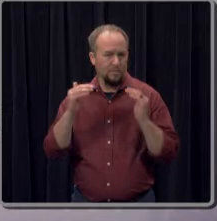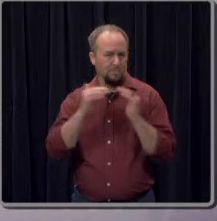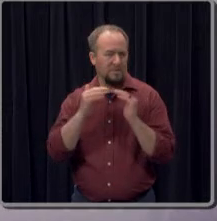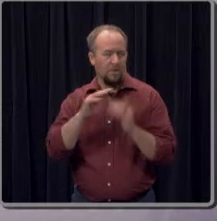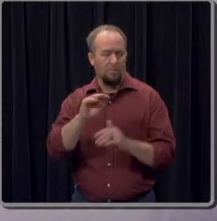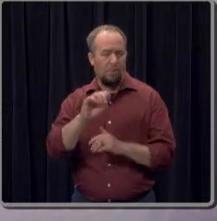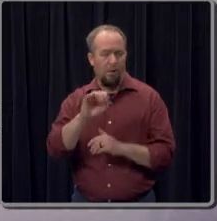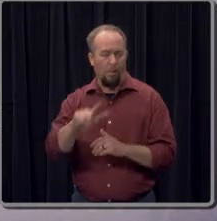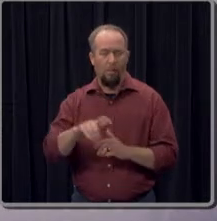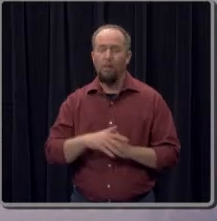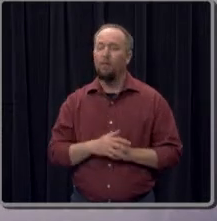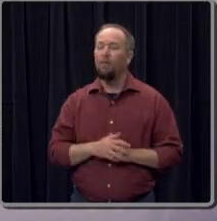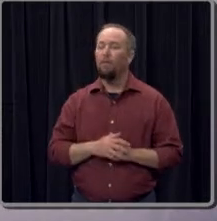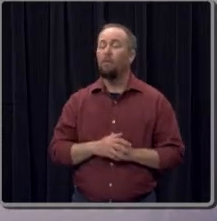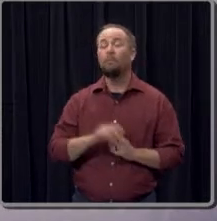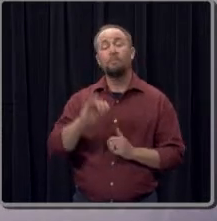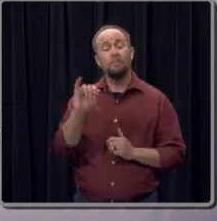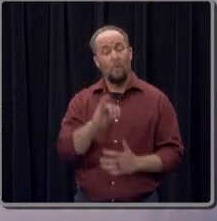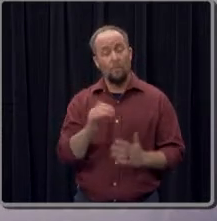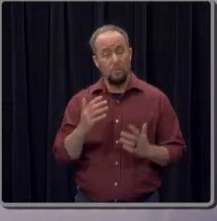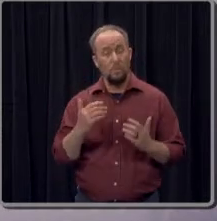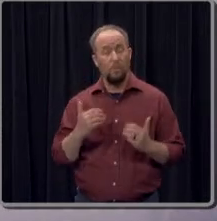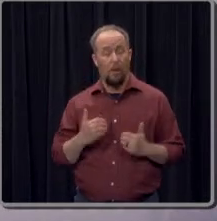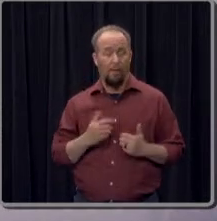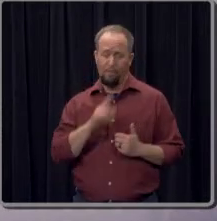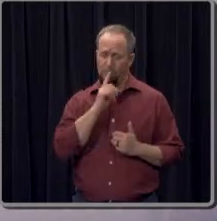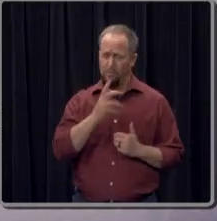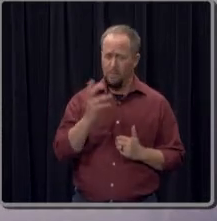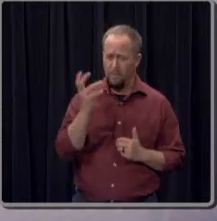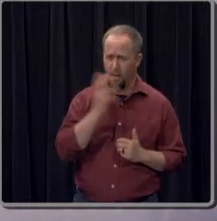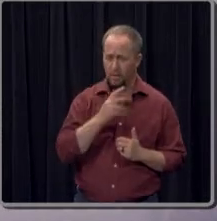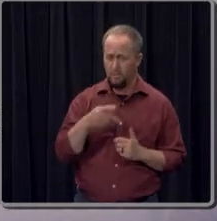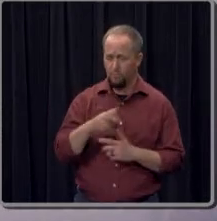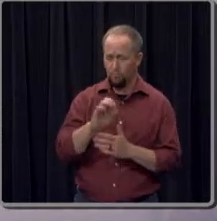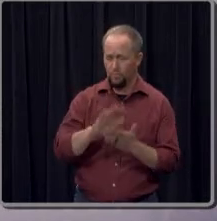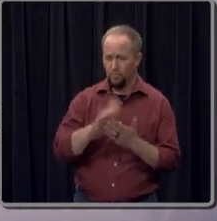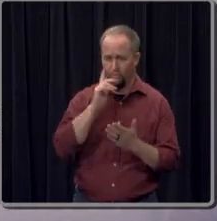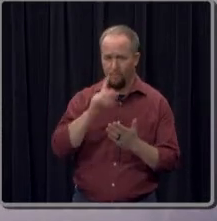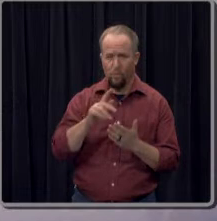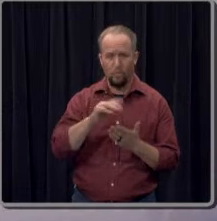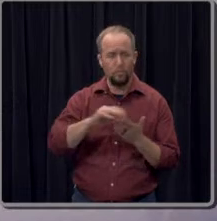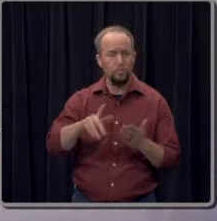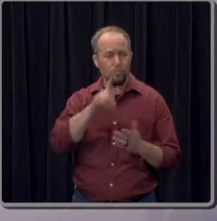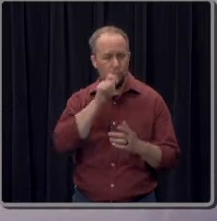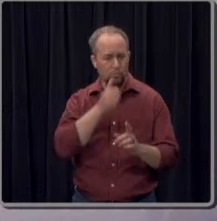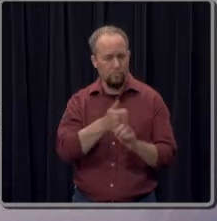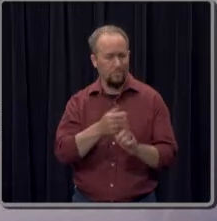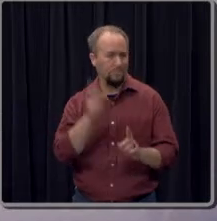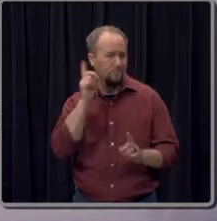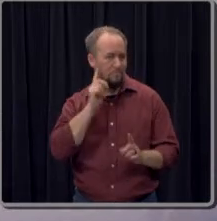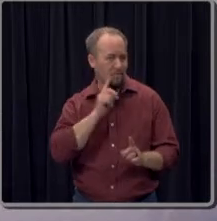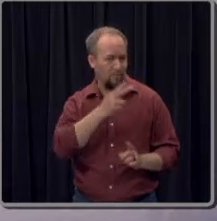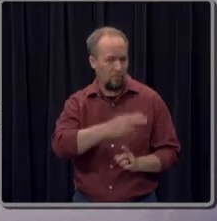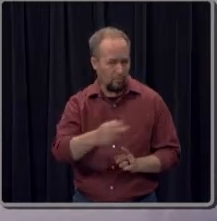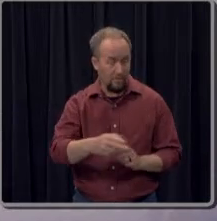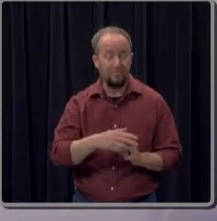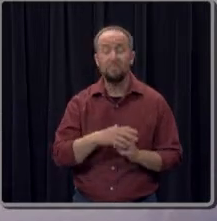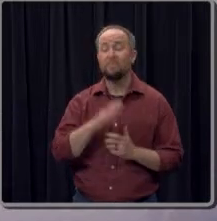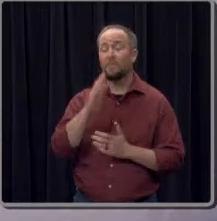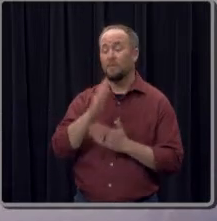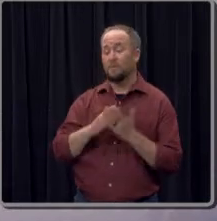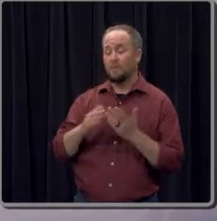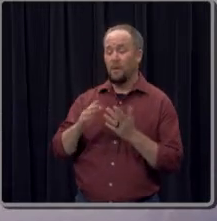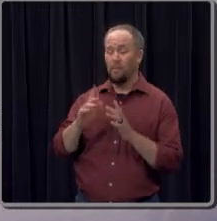We also are home to a really awesome preschool for our students who are deaf and hard of hearing, and then some preschool classrooms for students